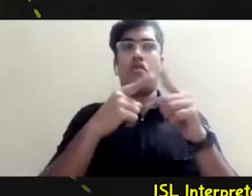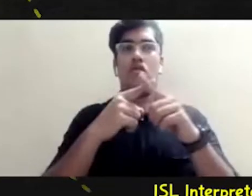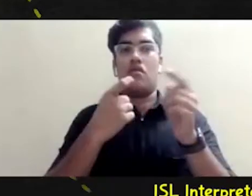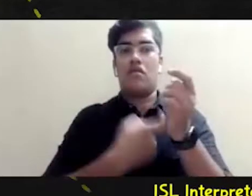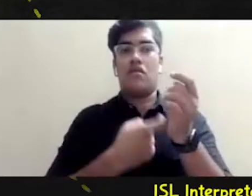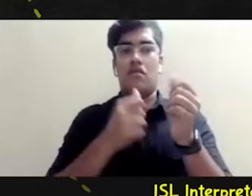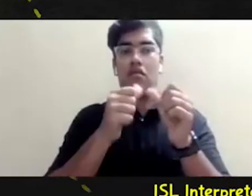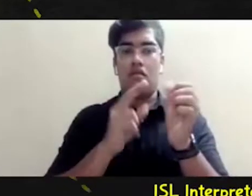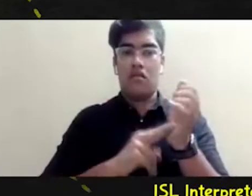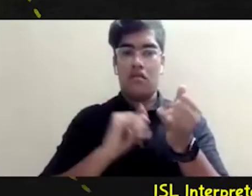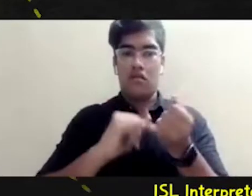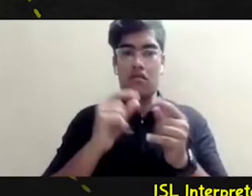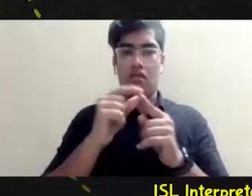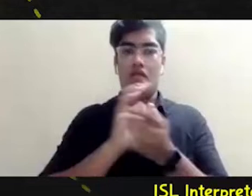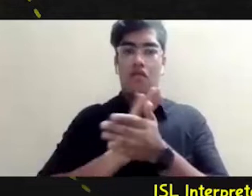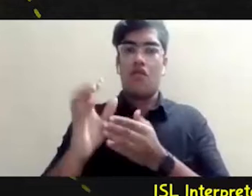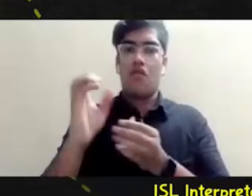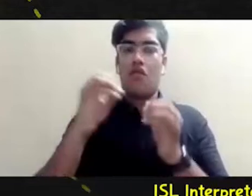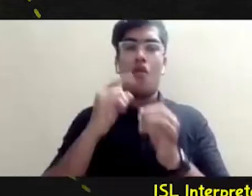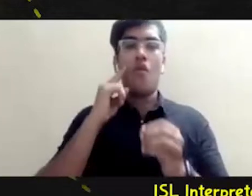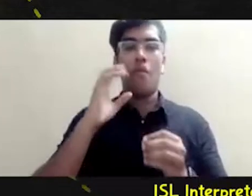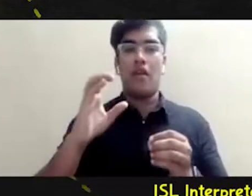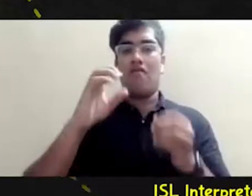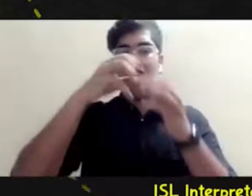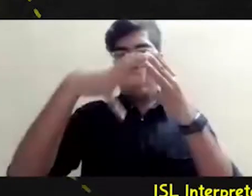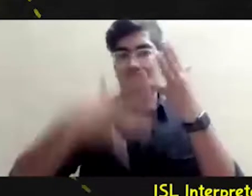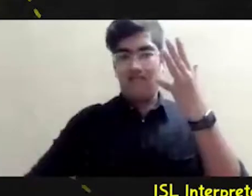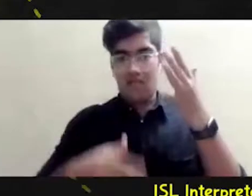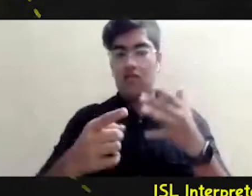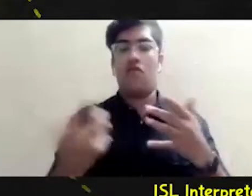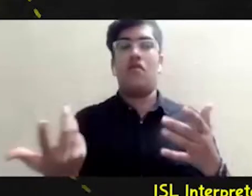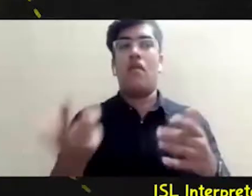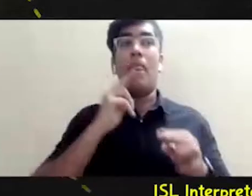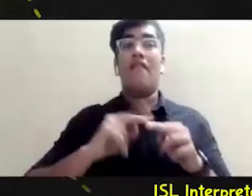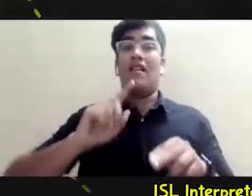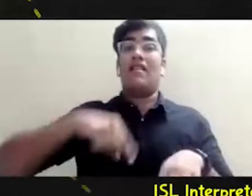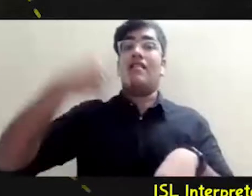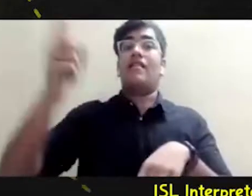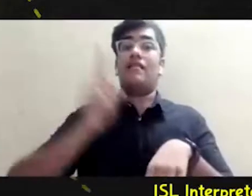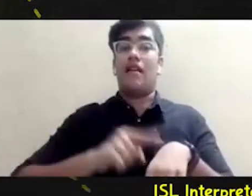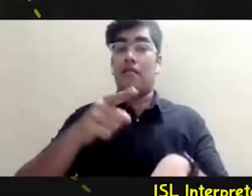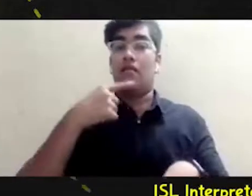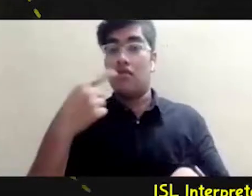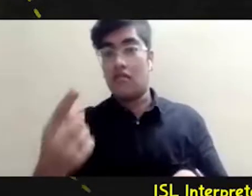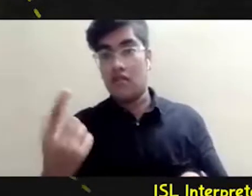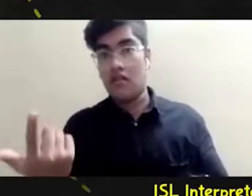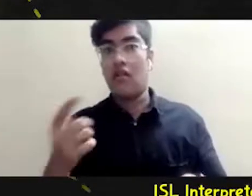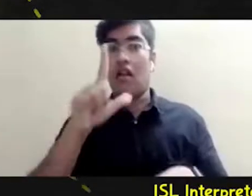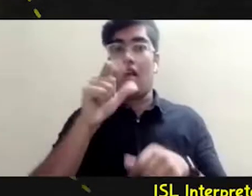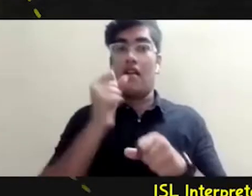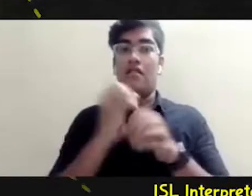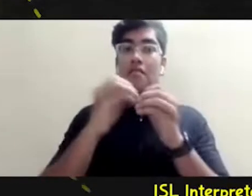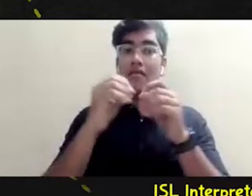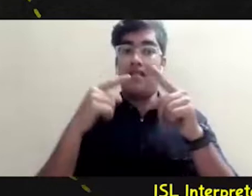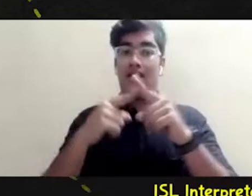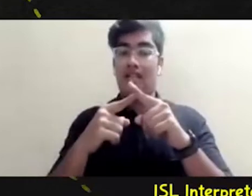Sabha page, which means that every next time this person tries to come and say that they're LGBTQ plus friendly, we get the ability to